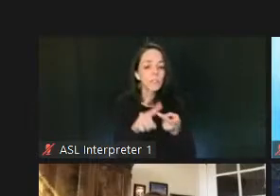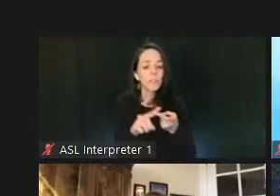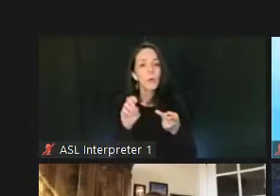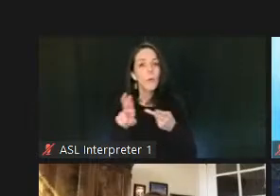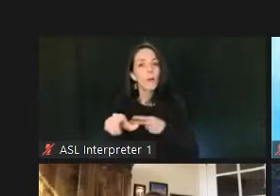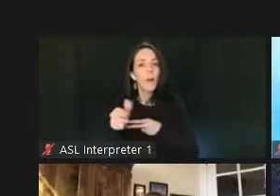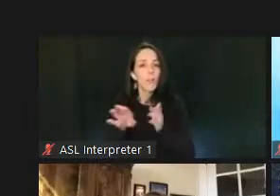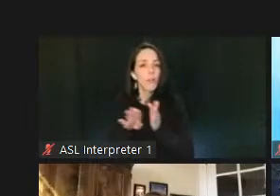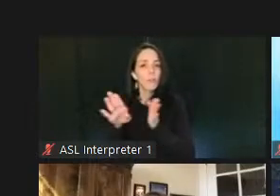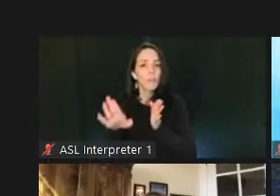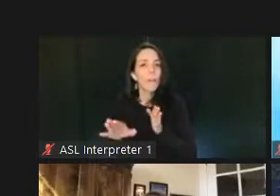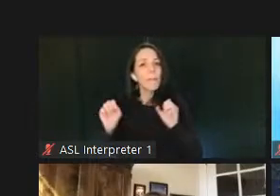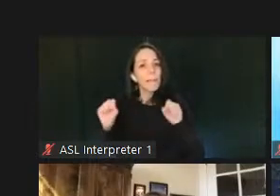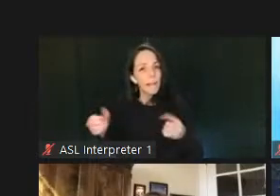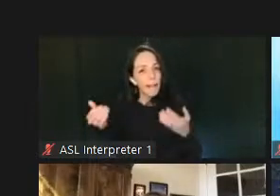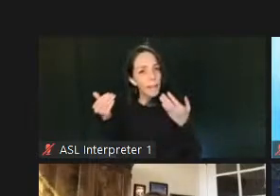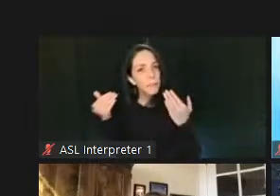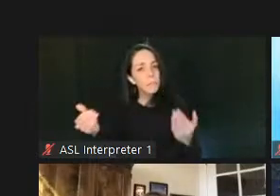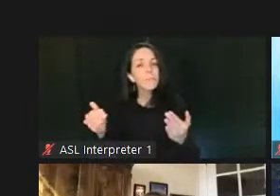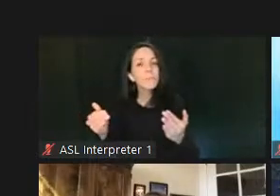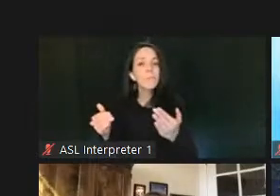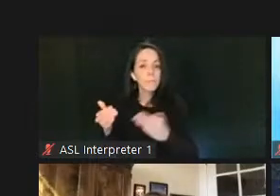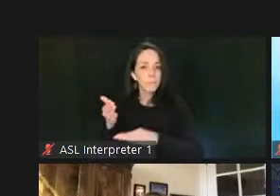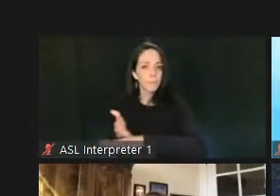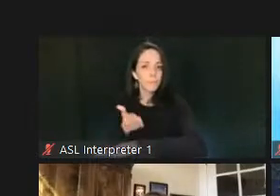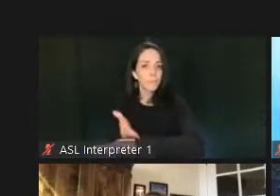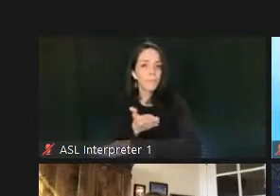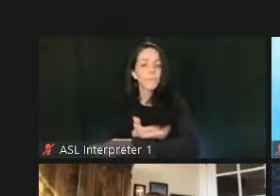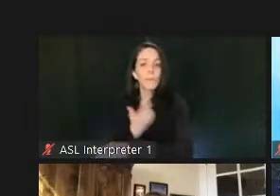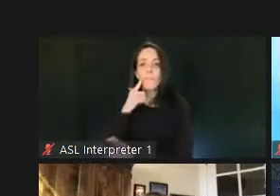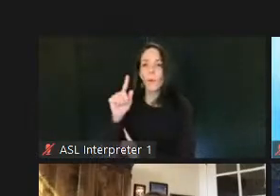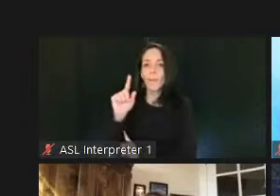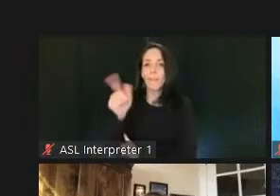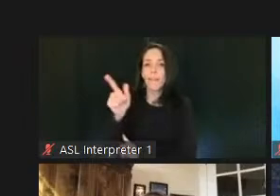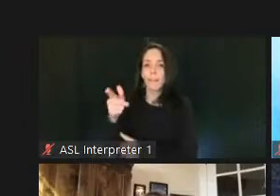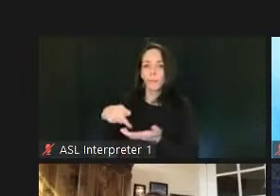that required improvement as a part of a later project.